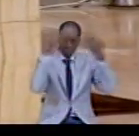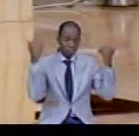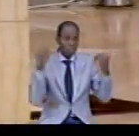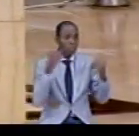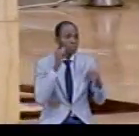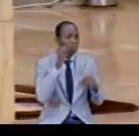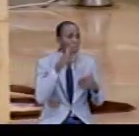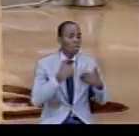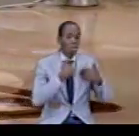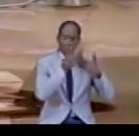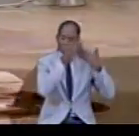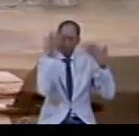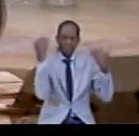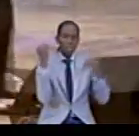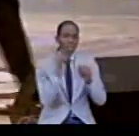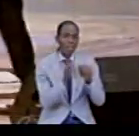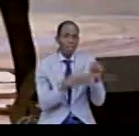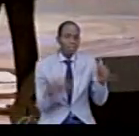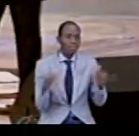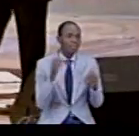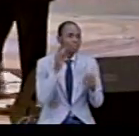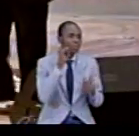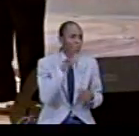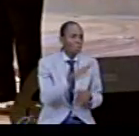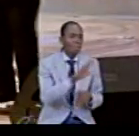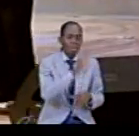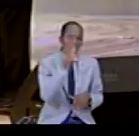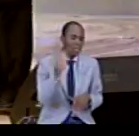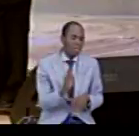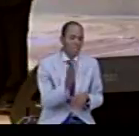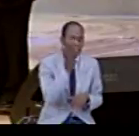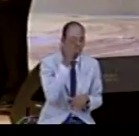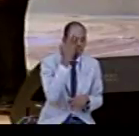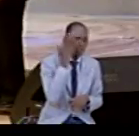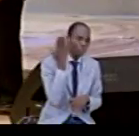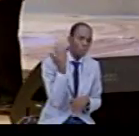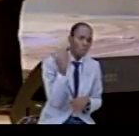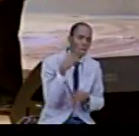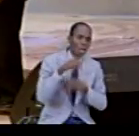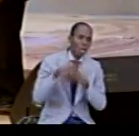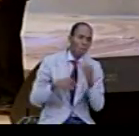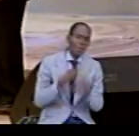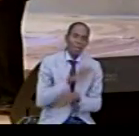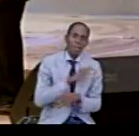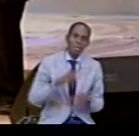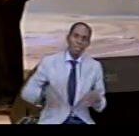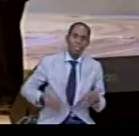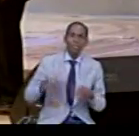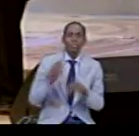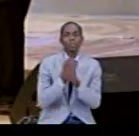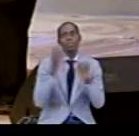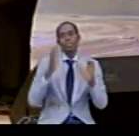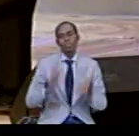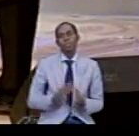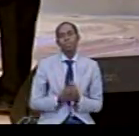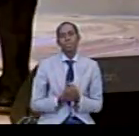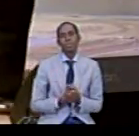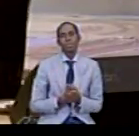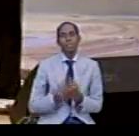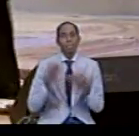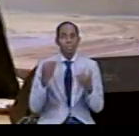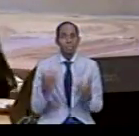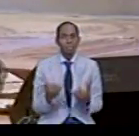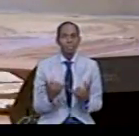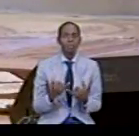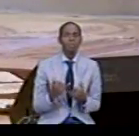forgotten everything she ever knew about Christ the Savior now the